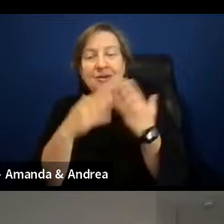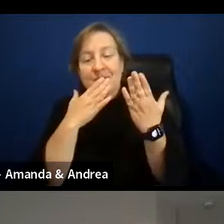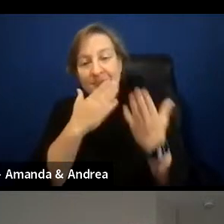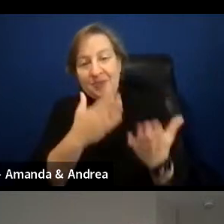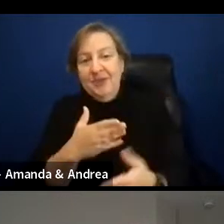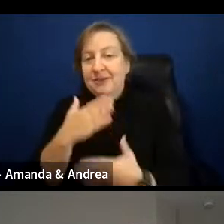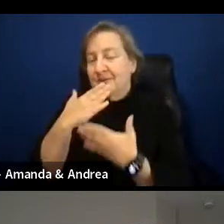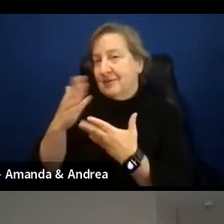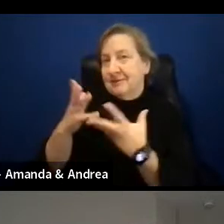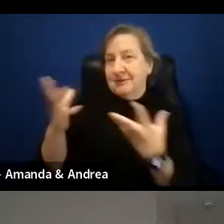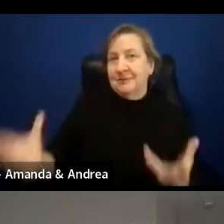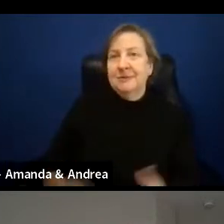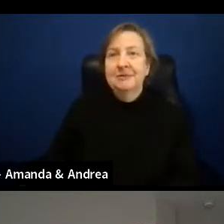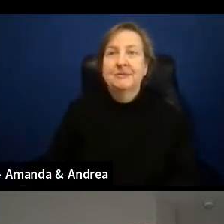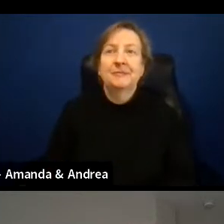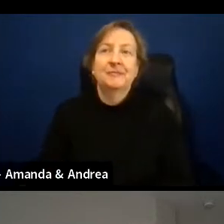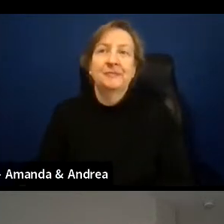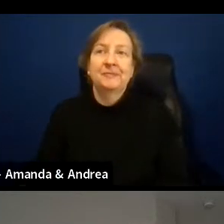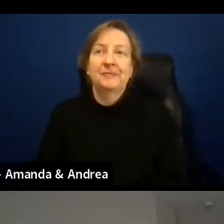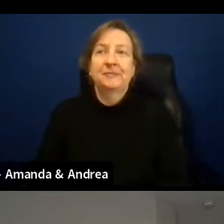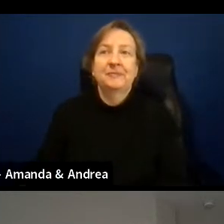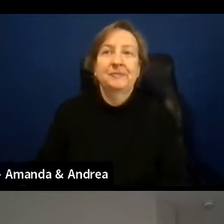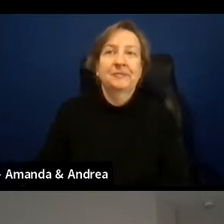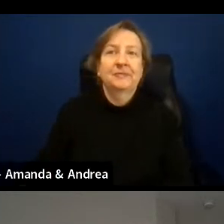you so much.